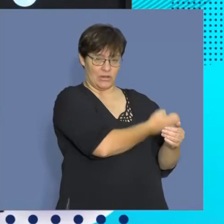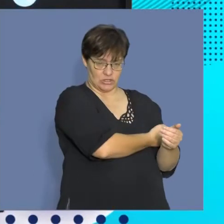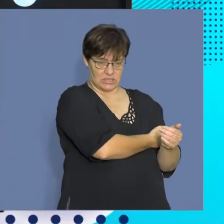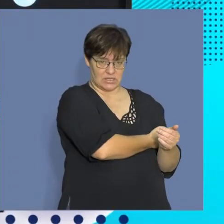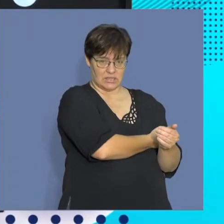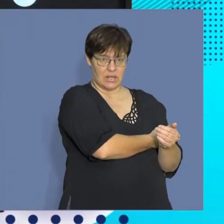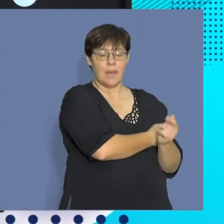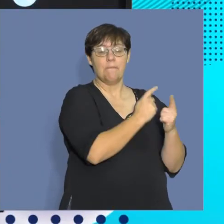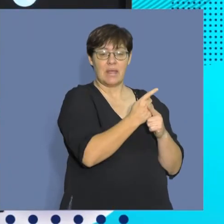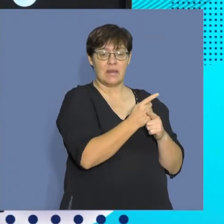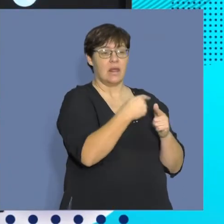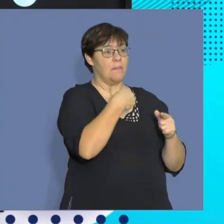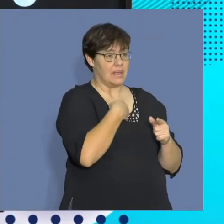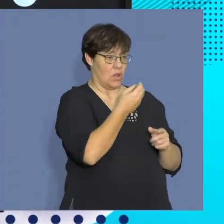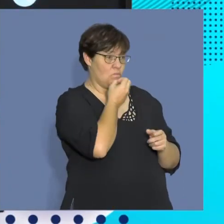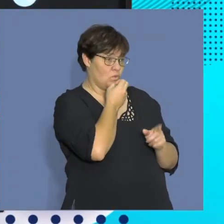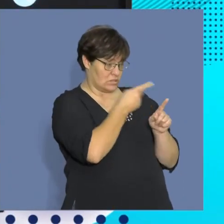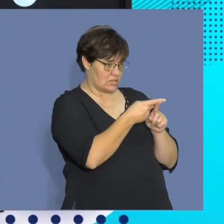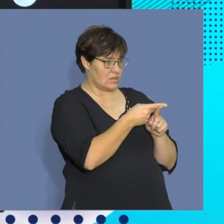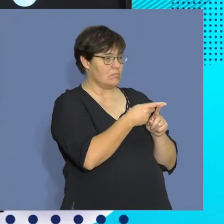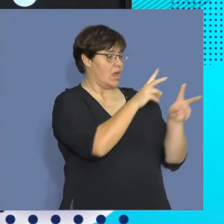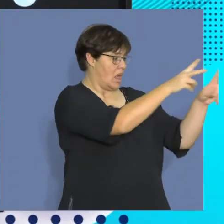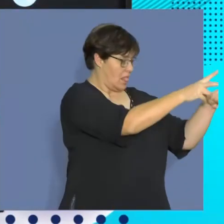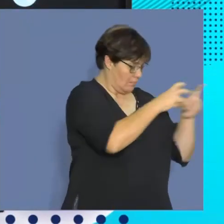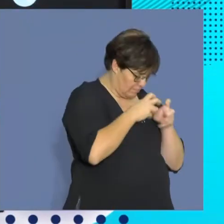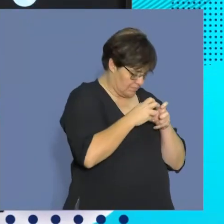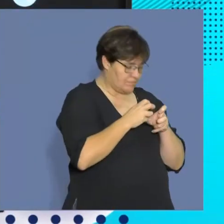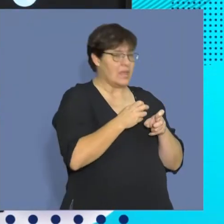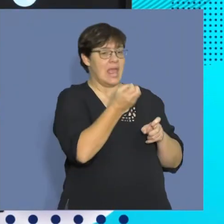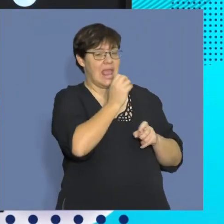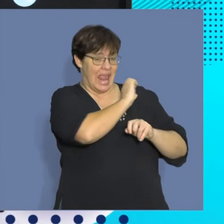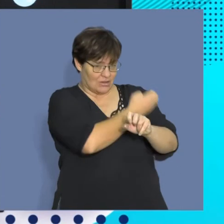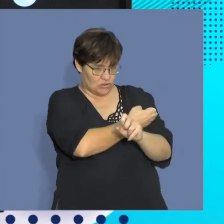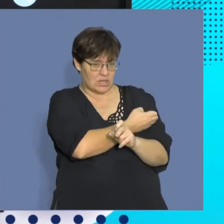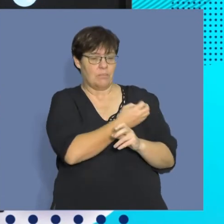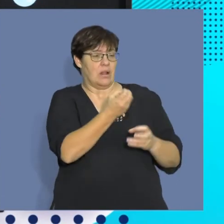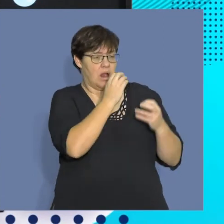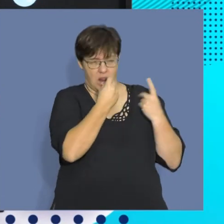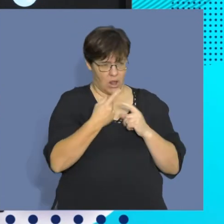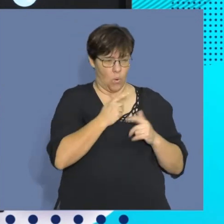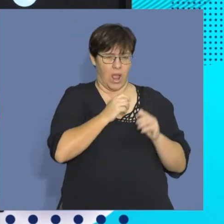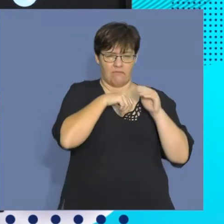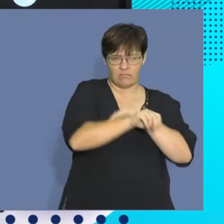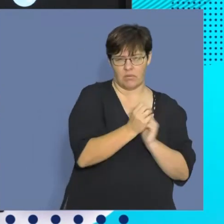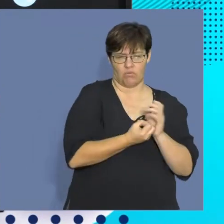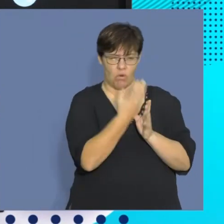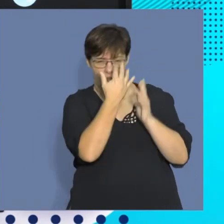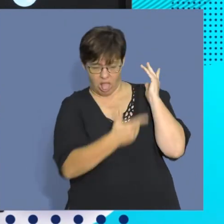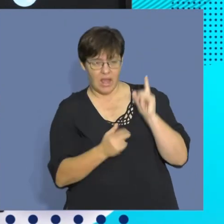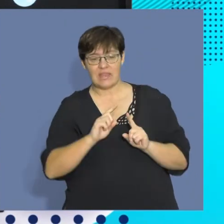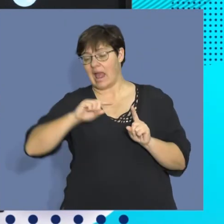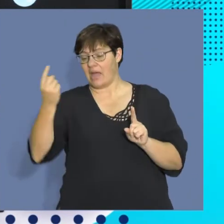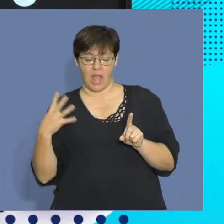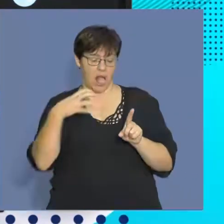energy. So there's much less energy that they have acquired that they are able to pass down to the next, because they've